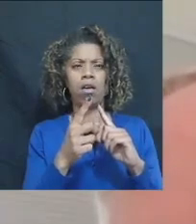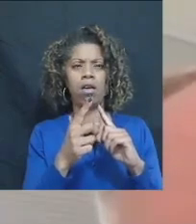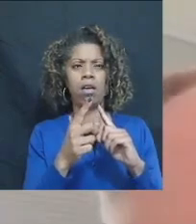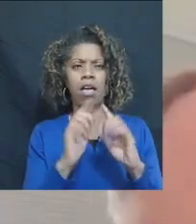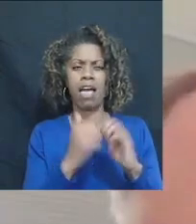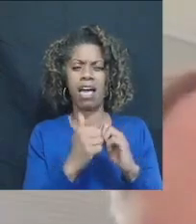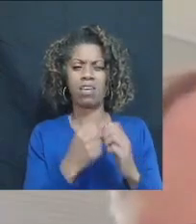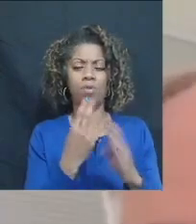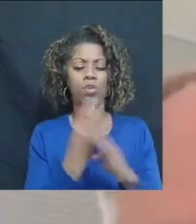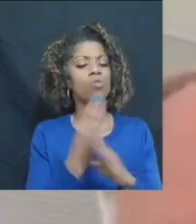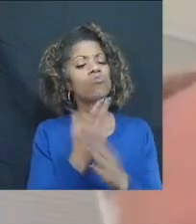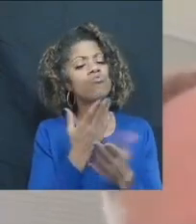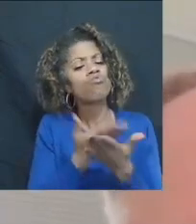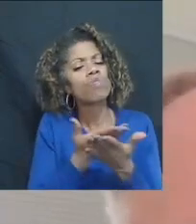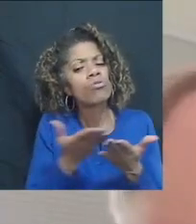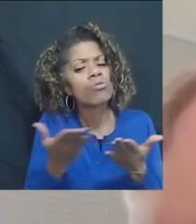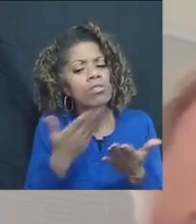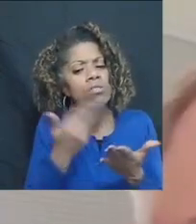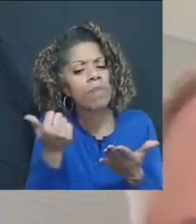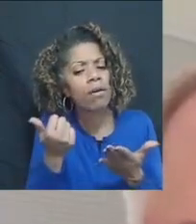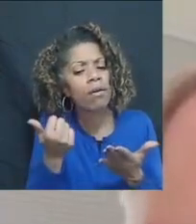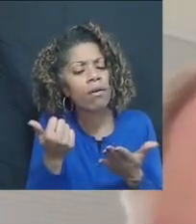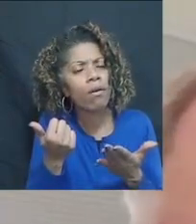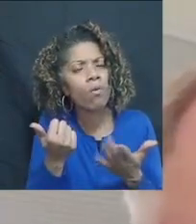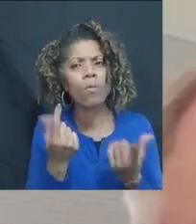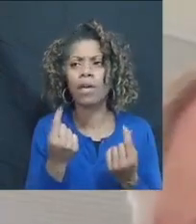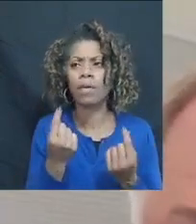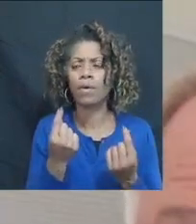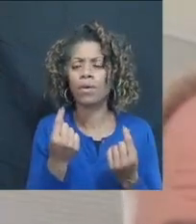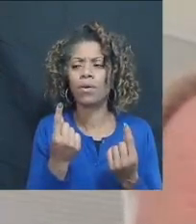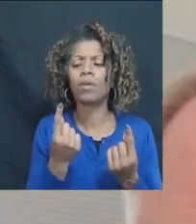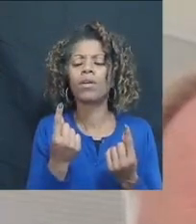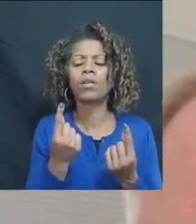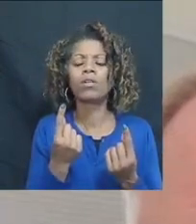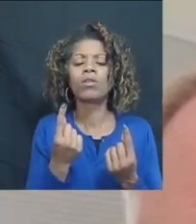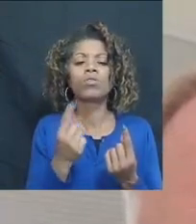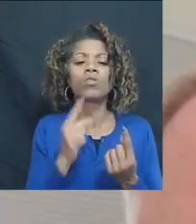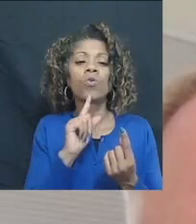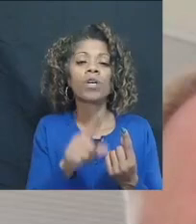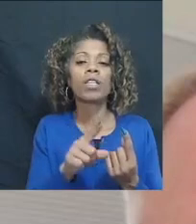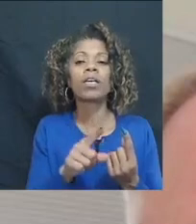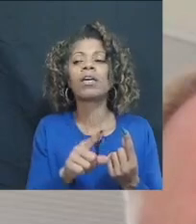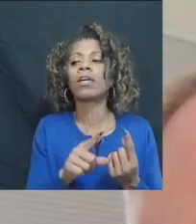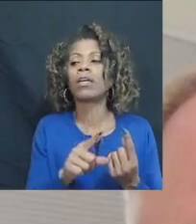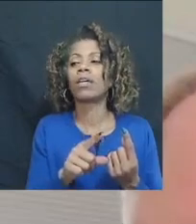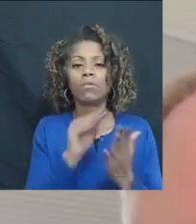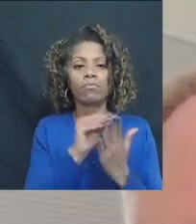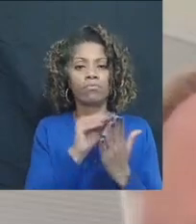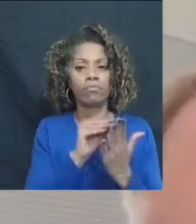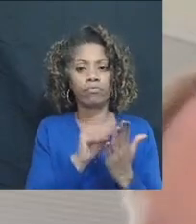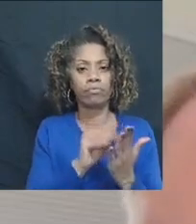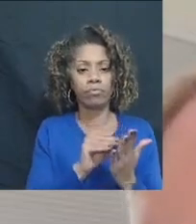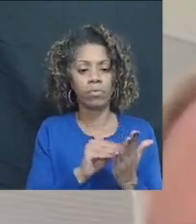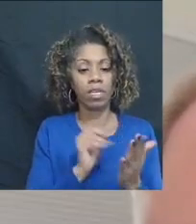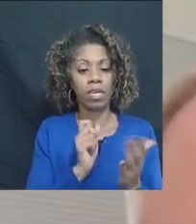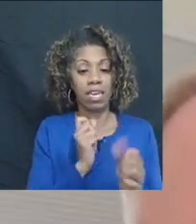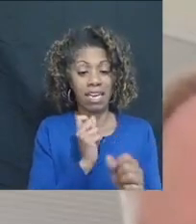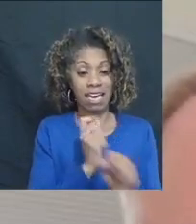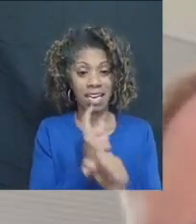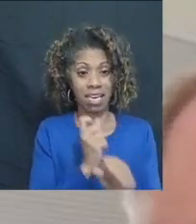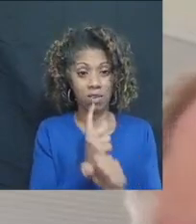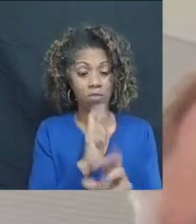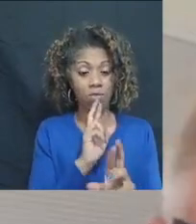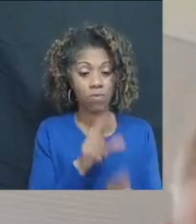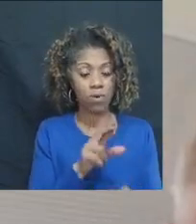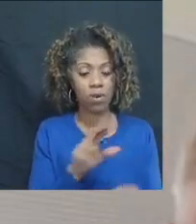time, communications and philanthropy mostly meant putting out an annual report or having a newsletter or a